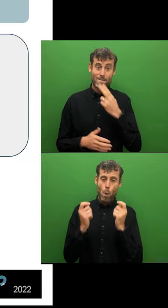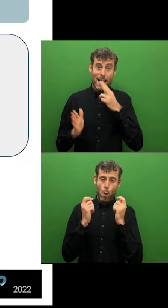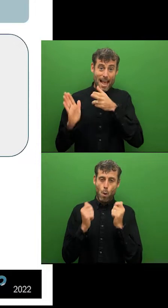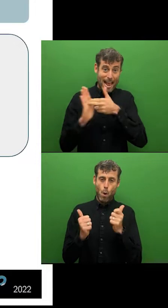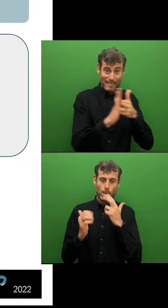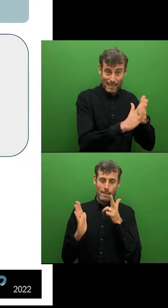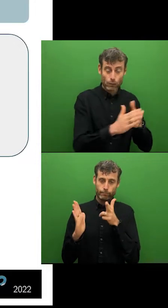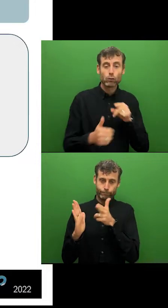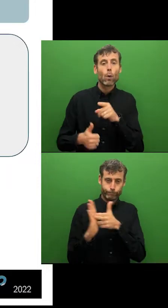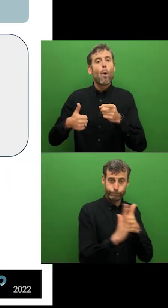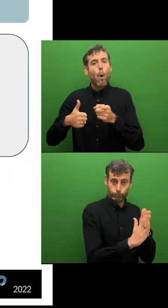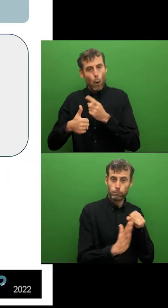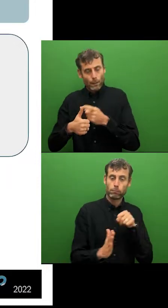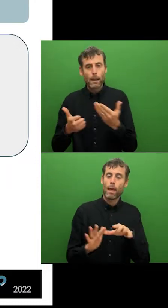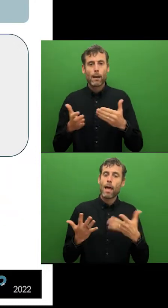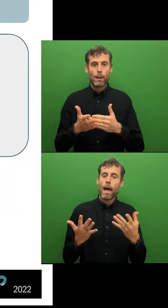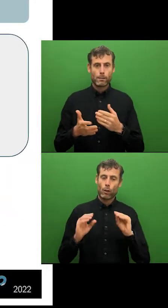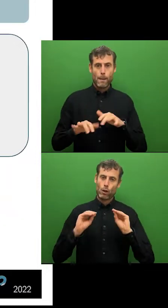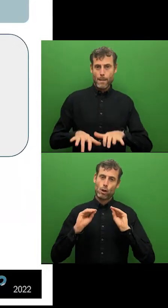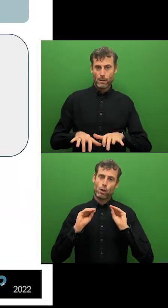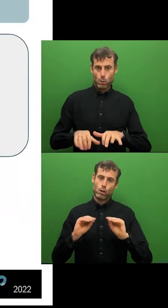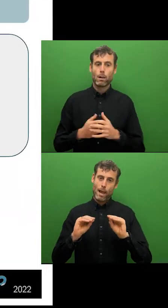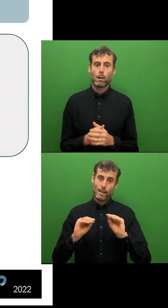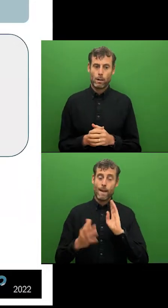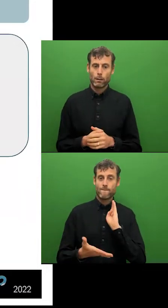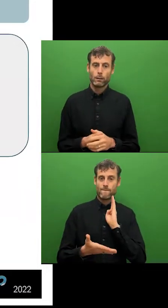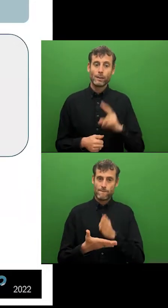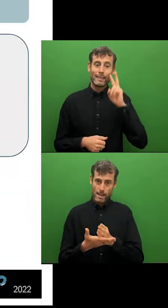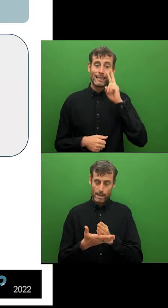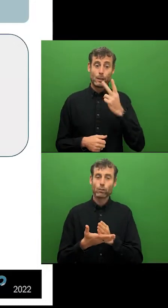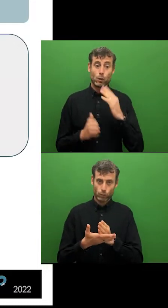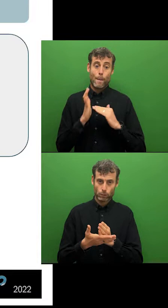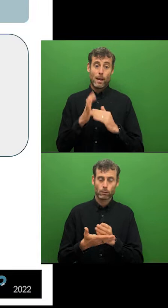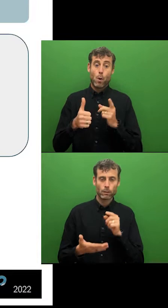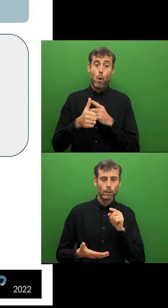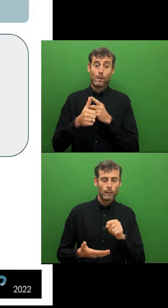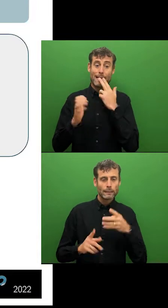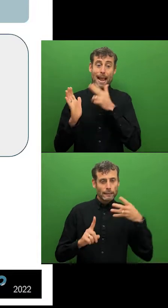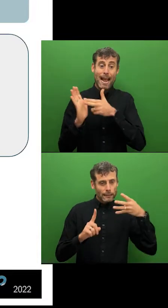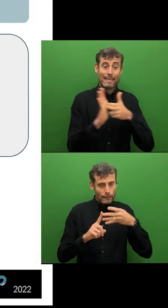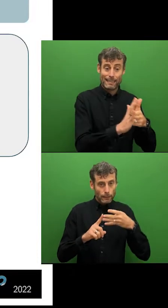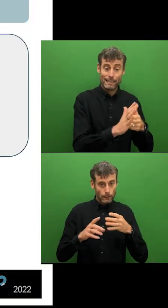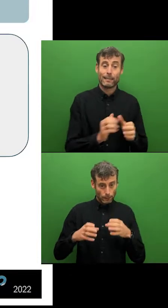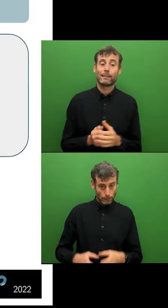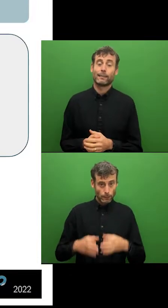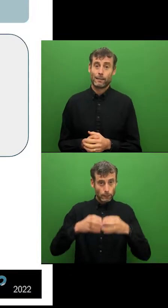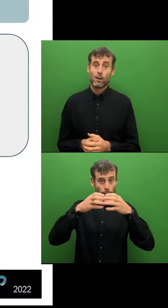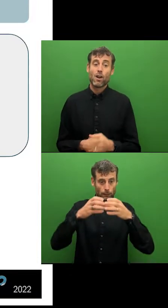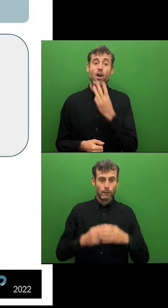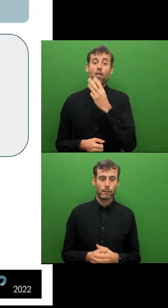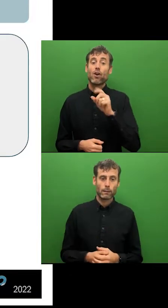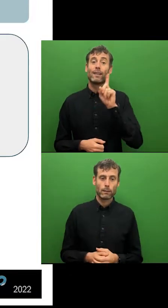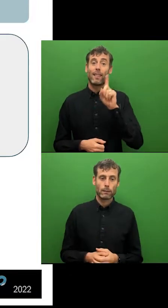manual annotations as parts of the train, validation, and test splits of BobSL. There are over 2